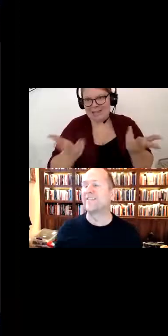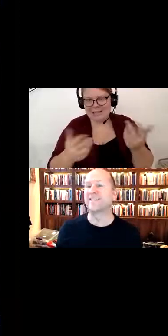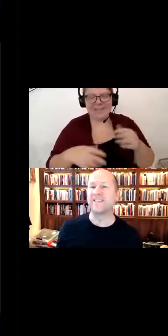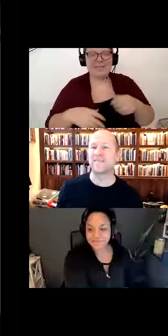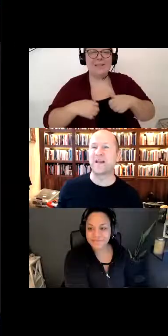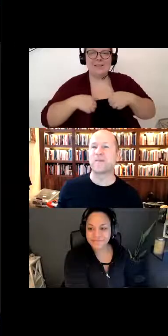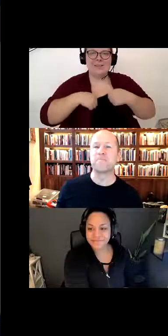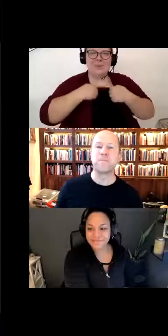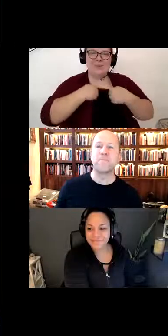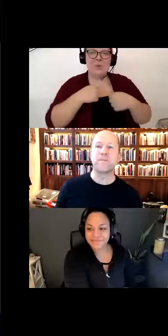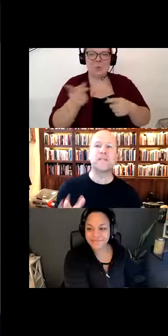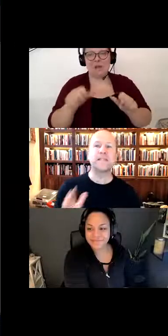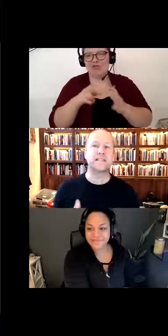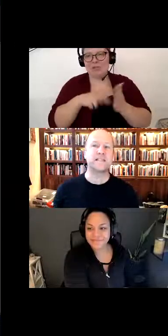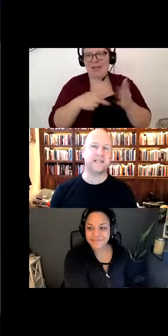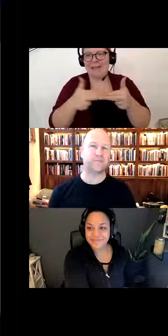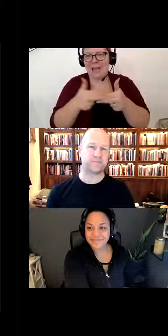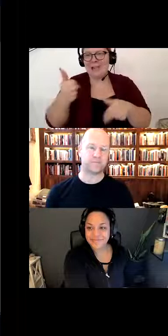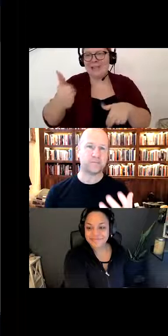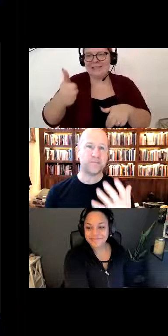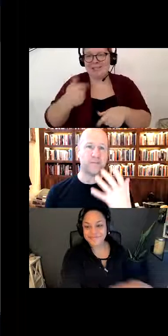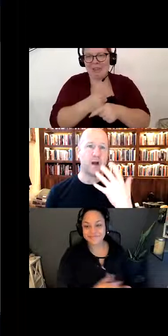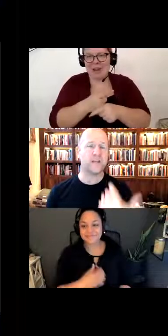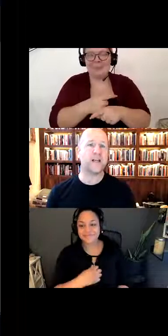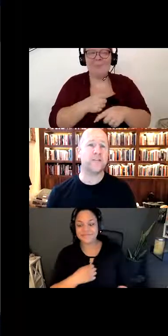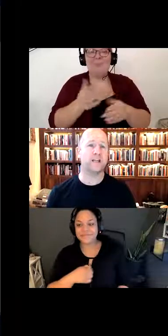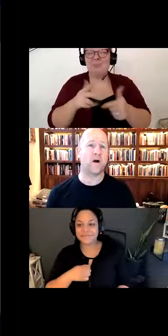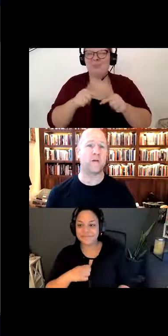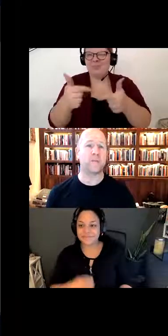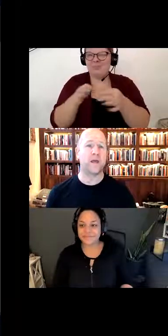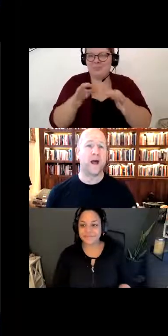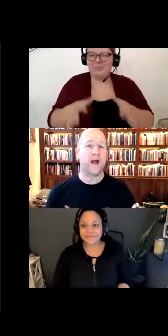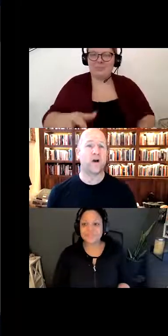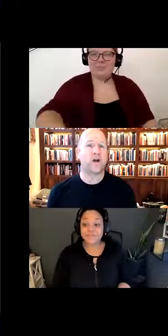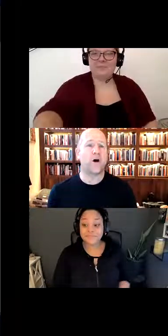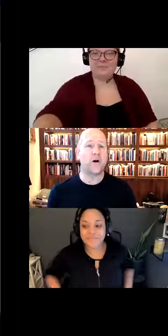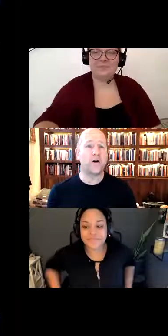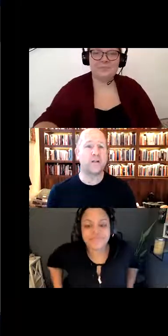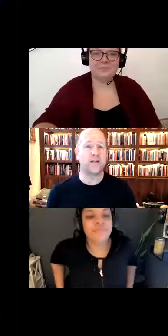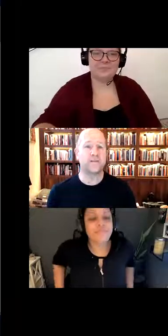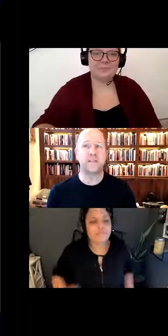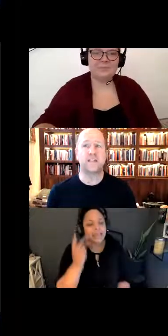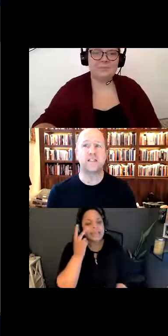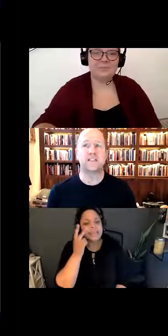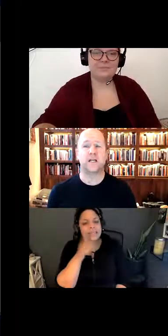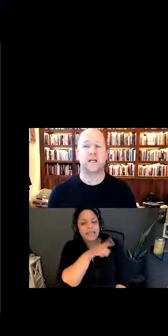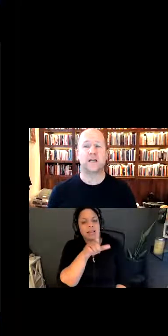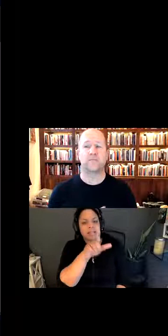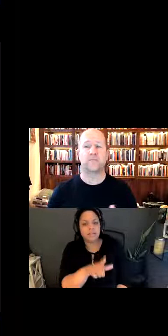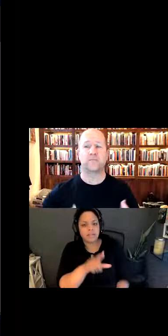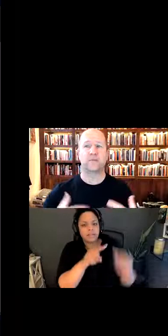can read the slides on my own. But you can see on the left-hand column, I've got all of